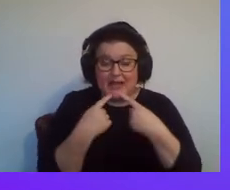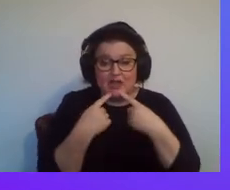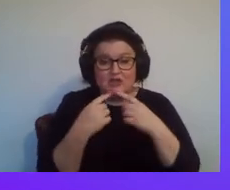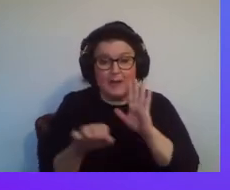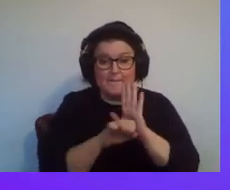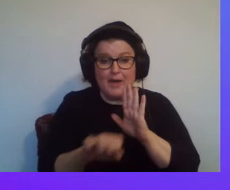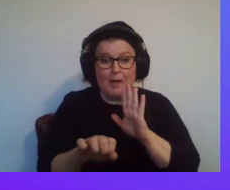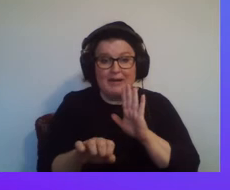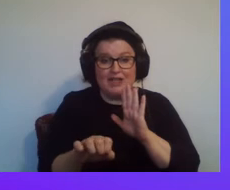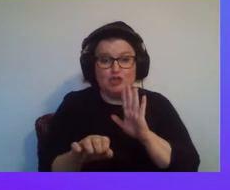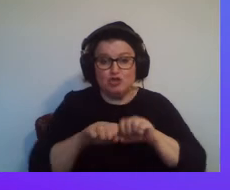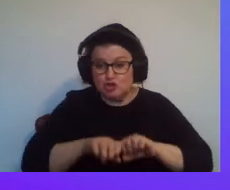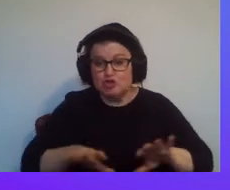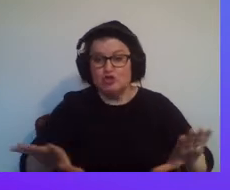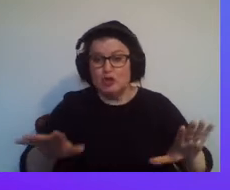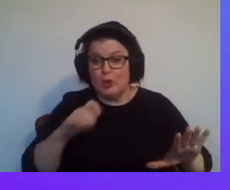trial in many ways,